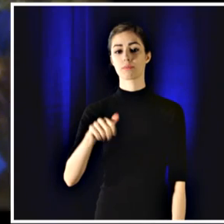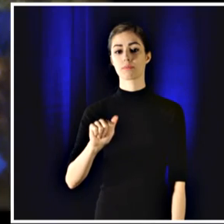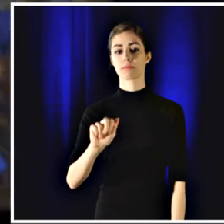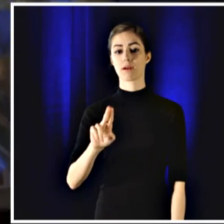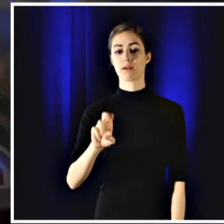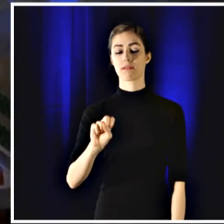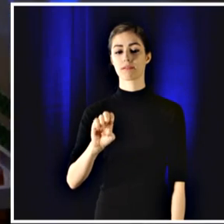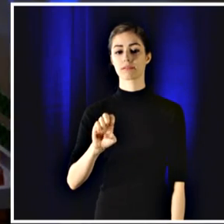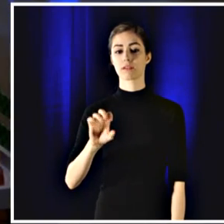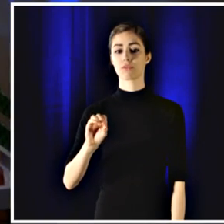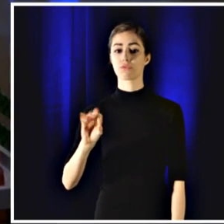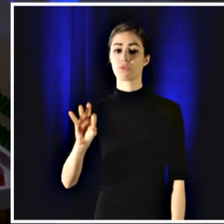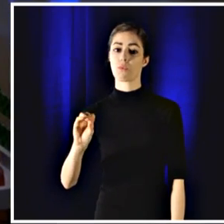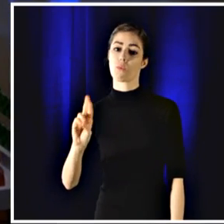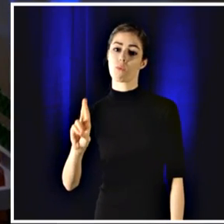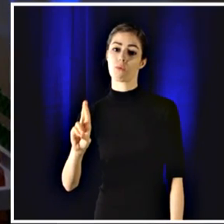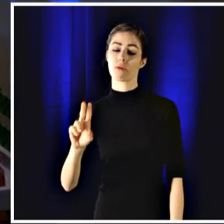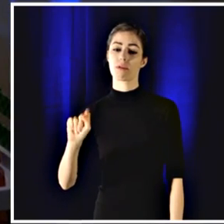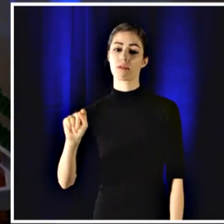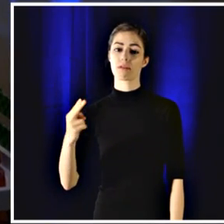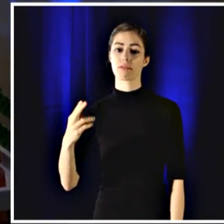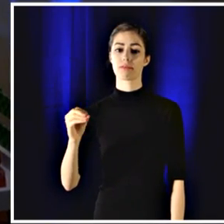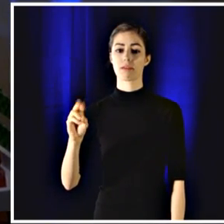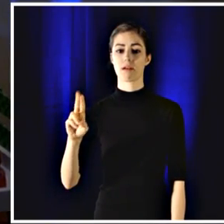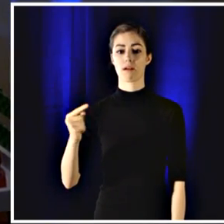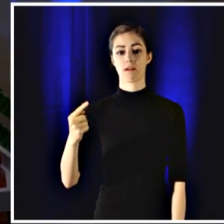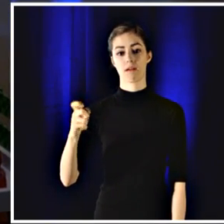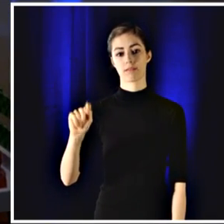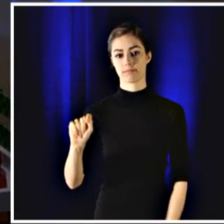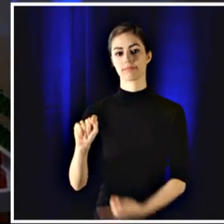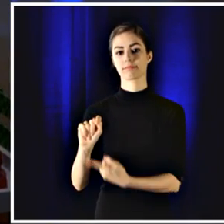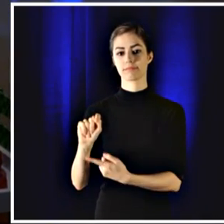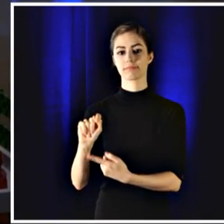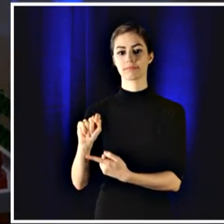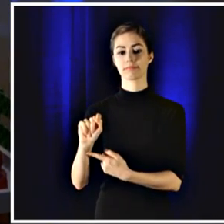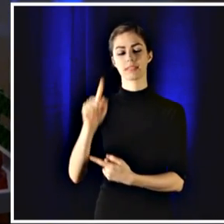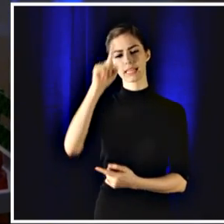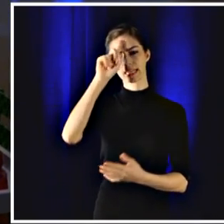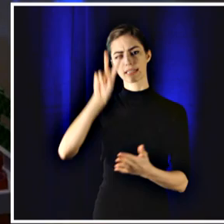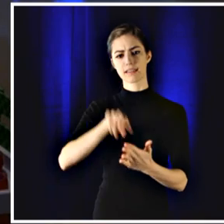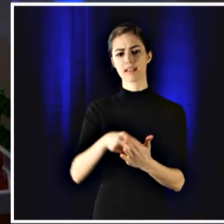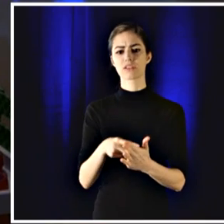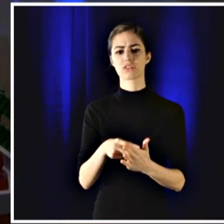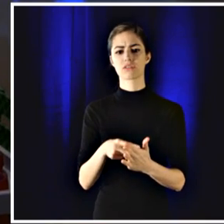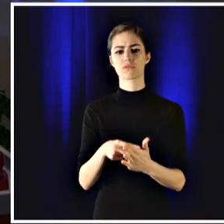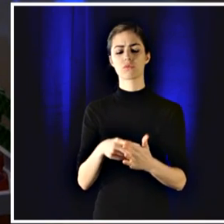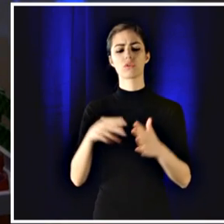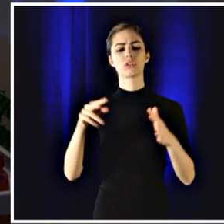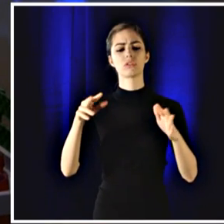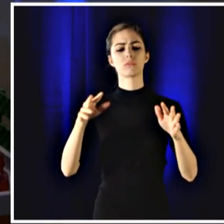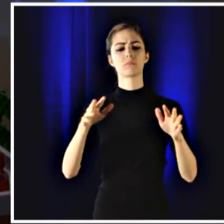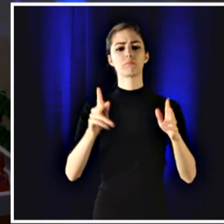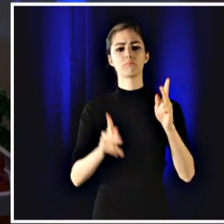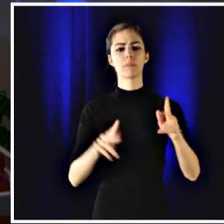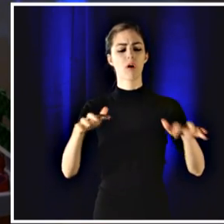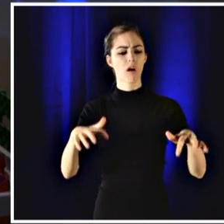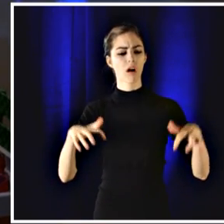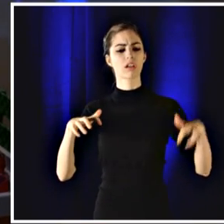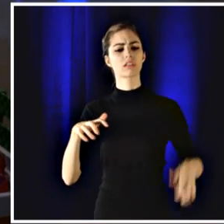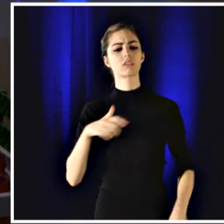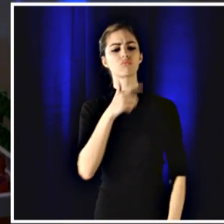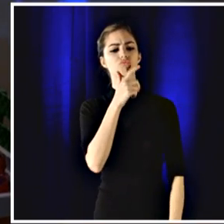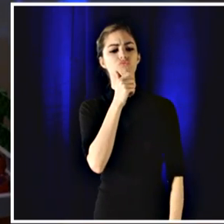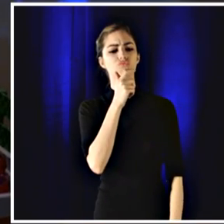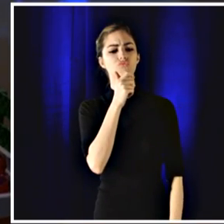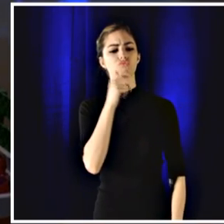to action for the viewer. And the film was exhibited with yellow bricks, which signified